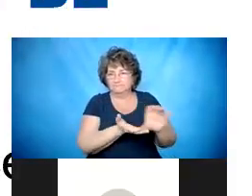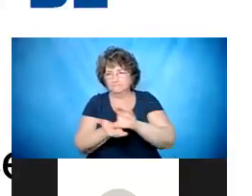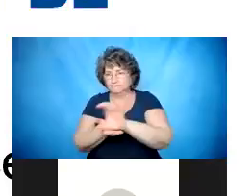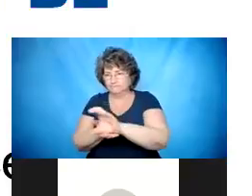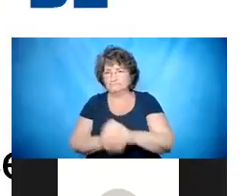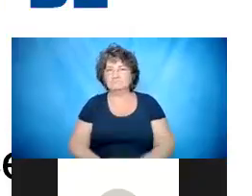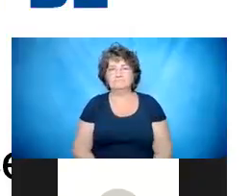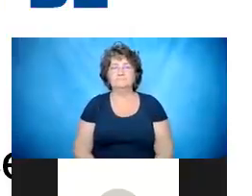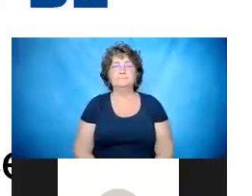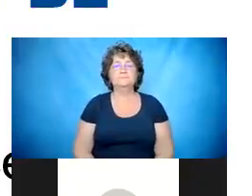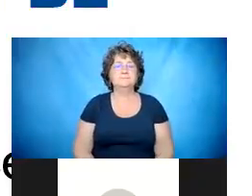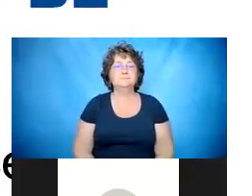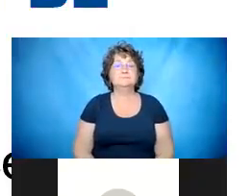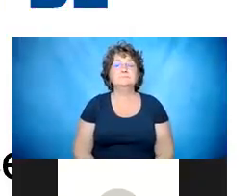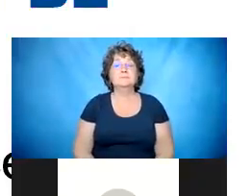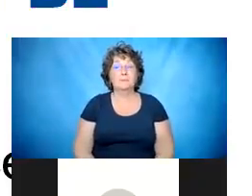So another thing that